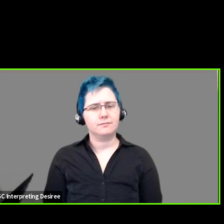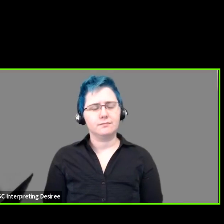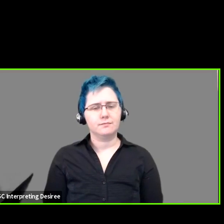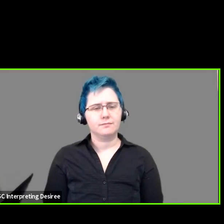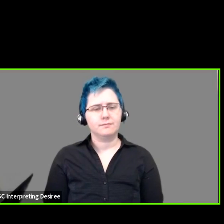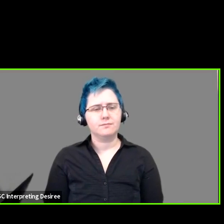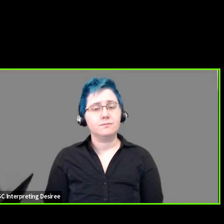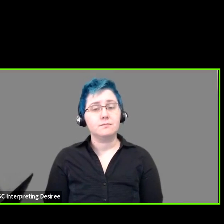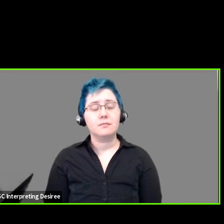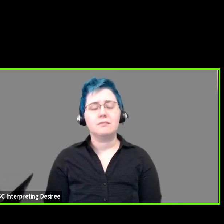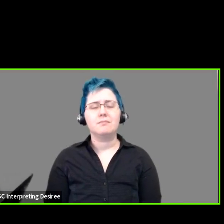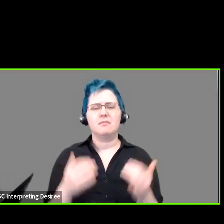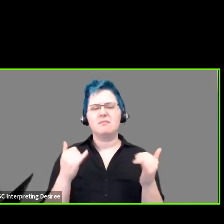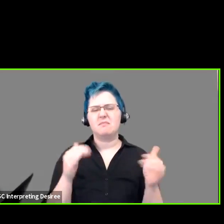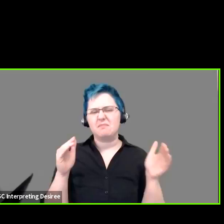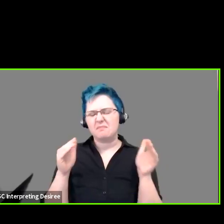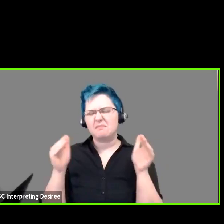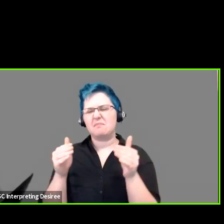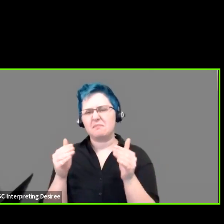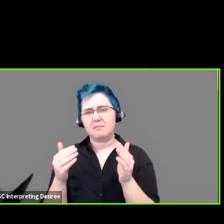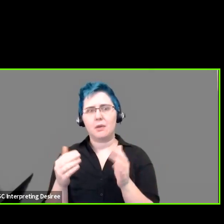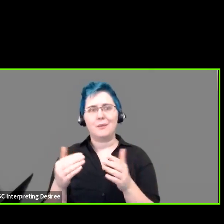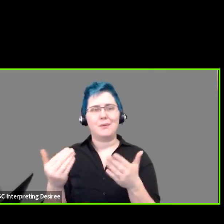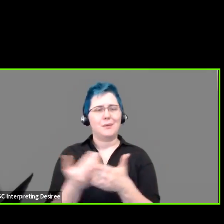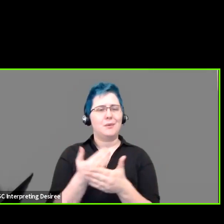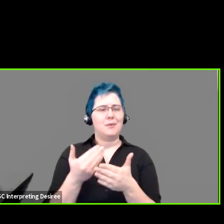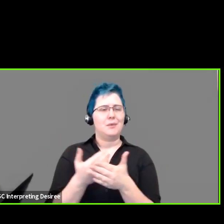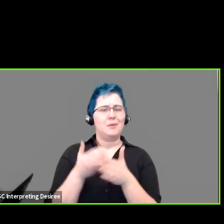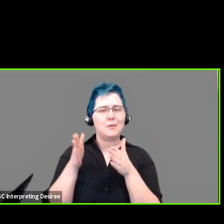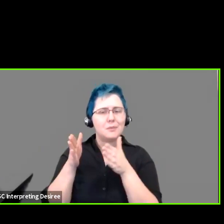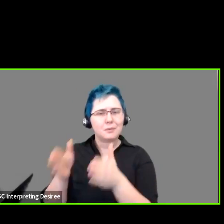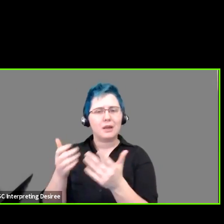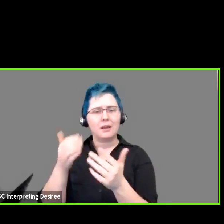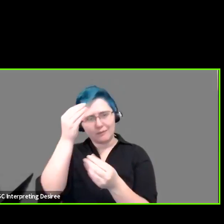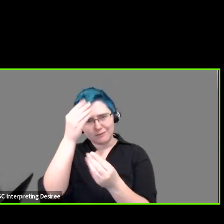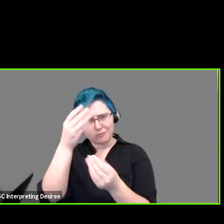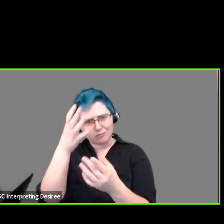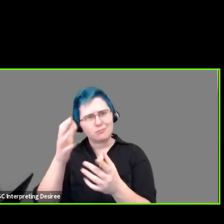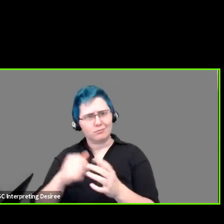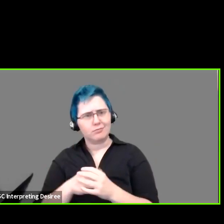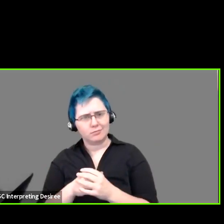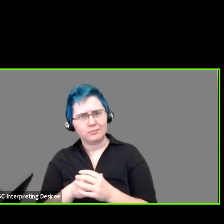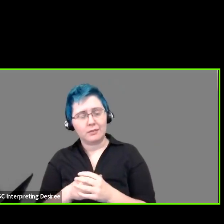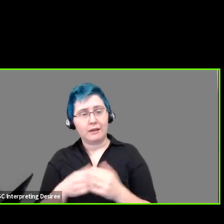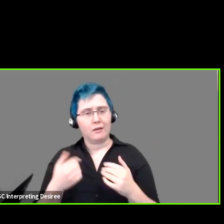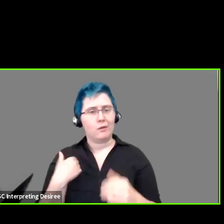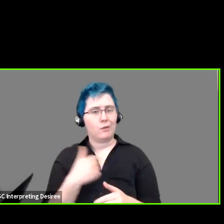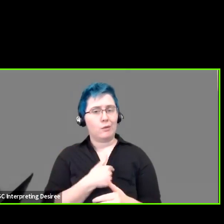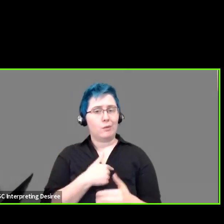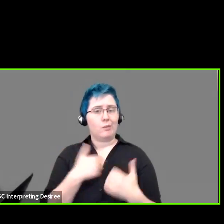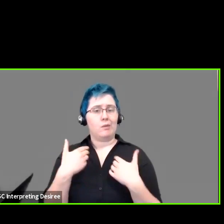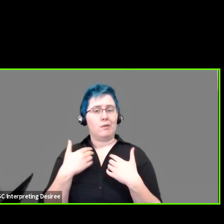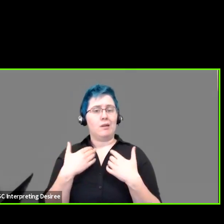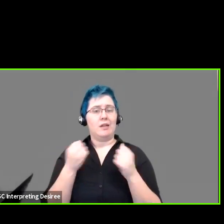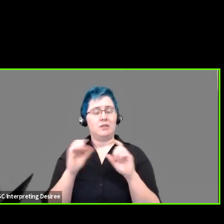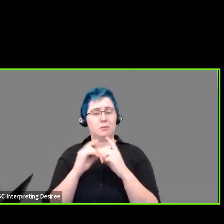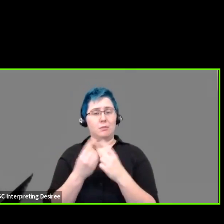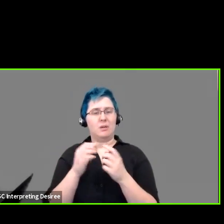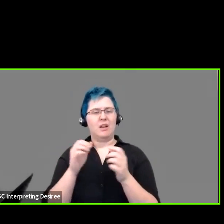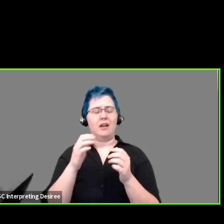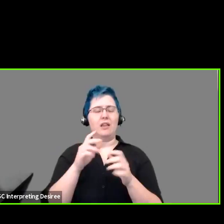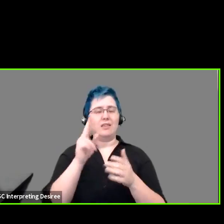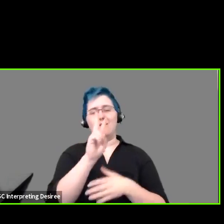Want to, again, turn our attention to, again, another avenue to get information. The health department and our great friends with the V